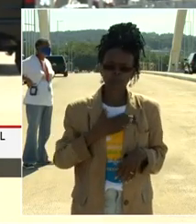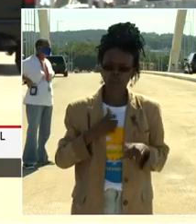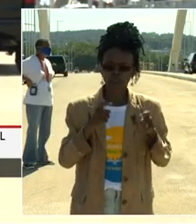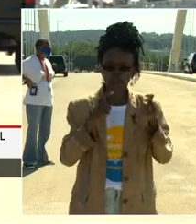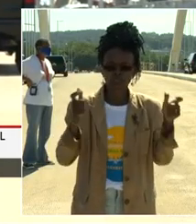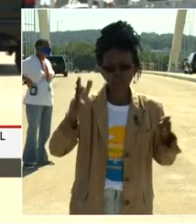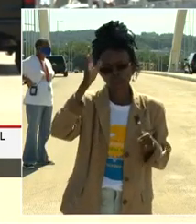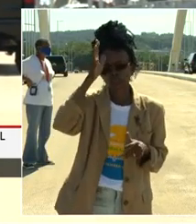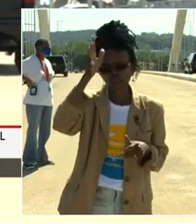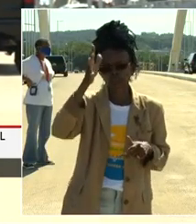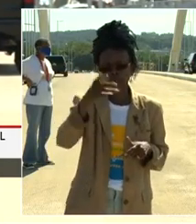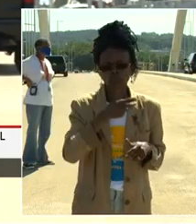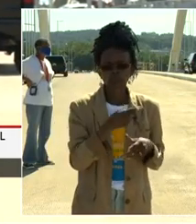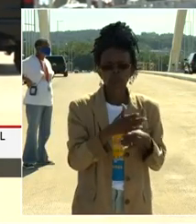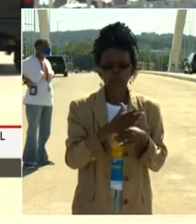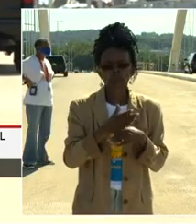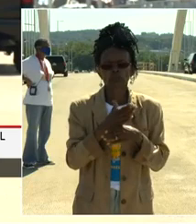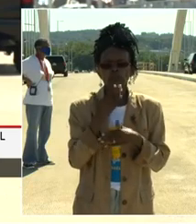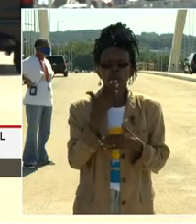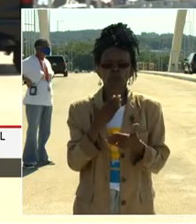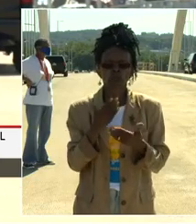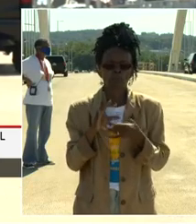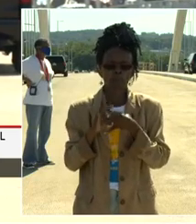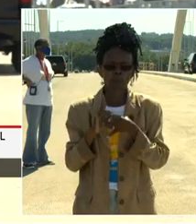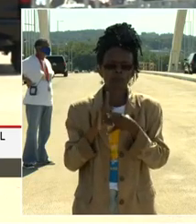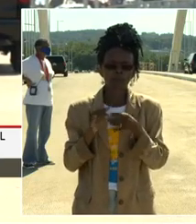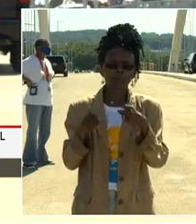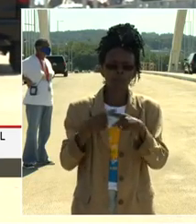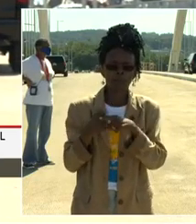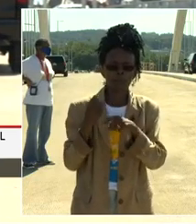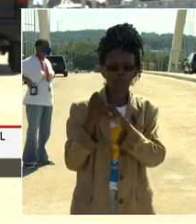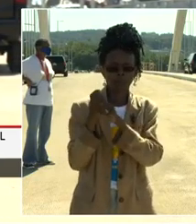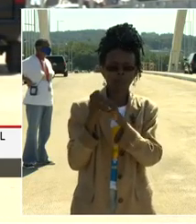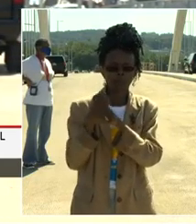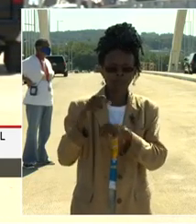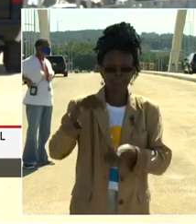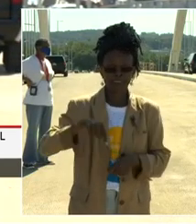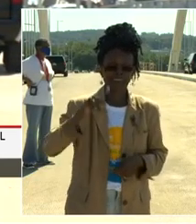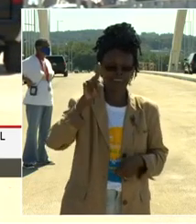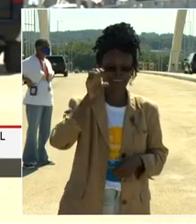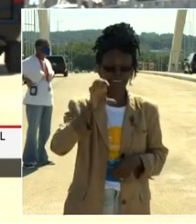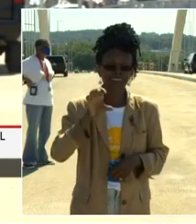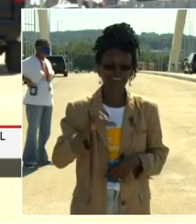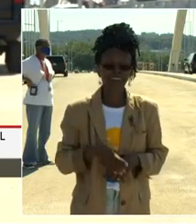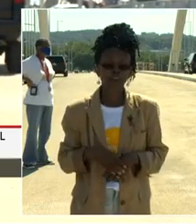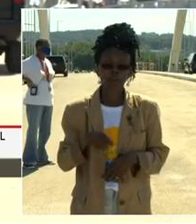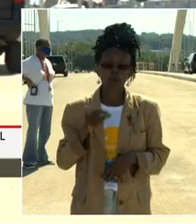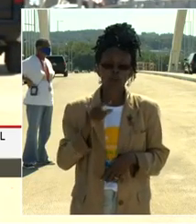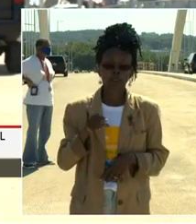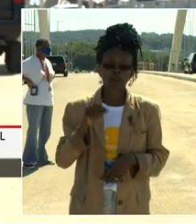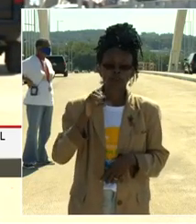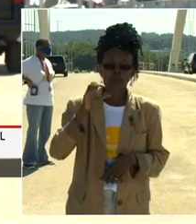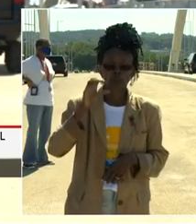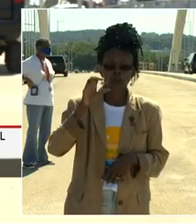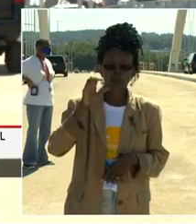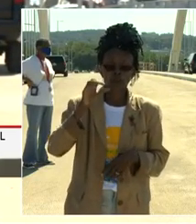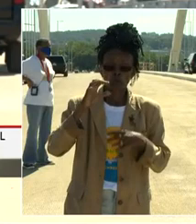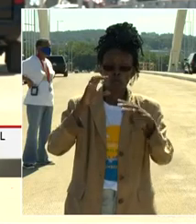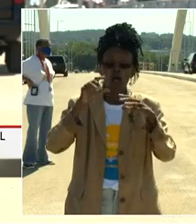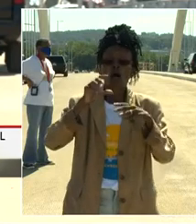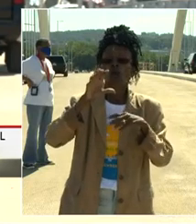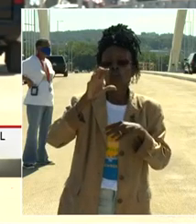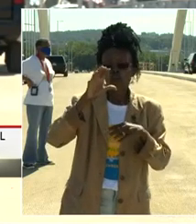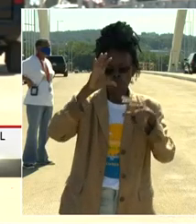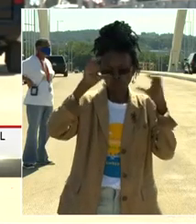that began here in D.C. In fact, when Charles became the president of the Negro League Washington Mutual's baseball club, they